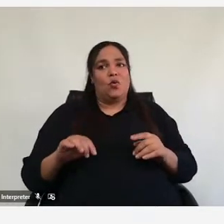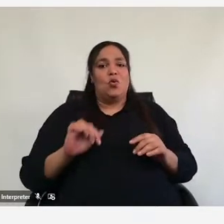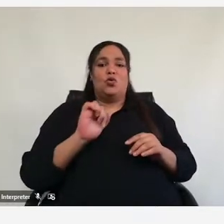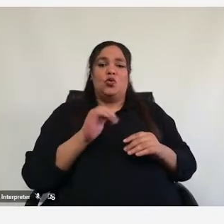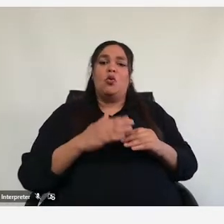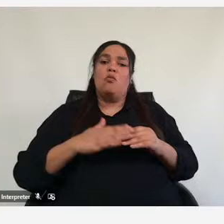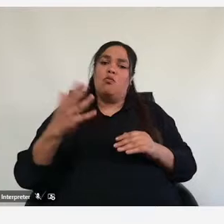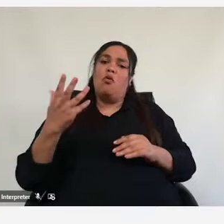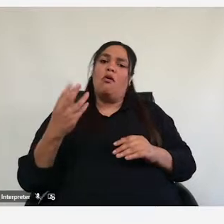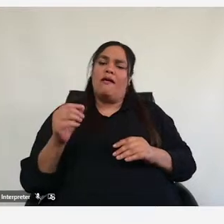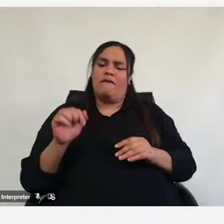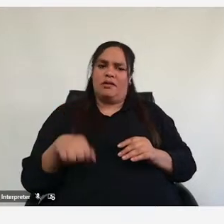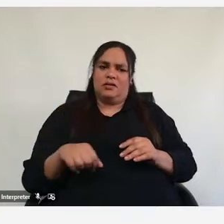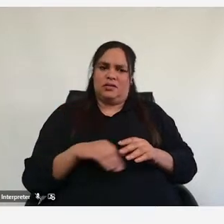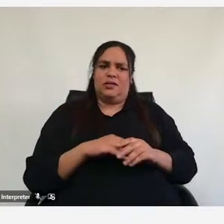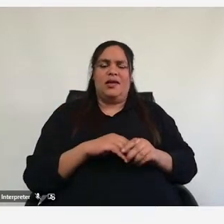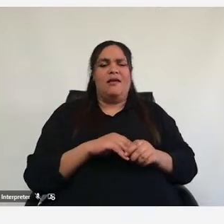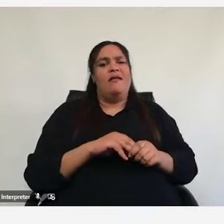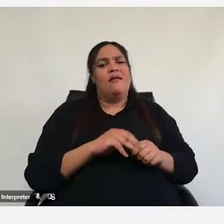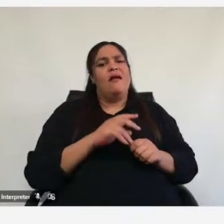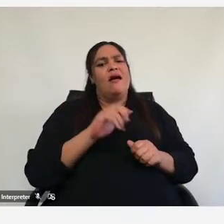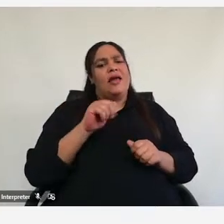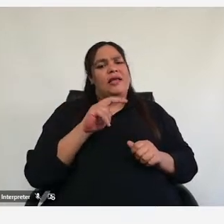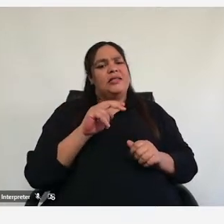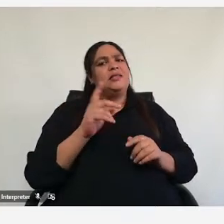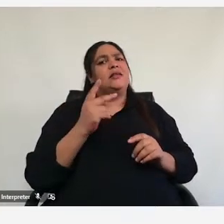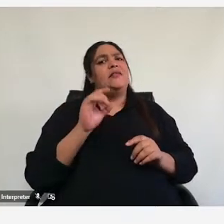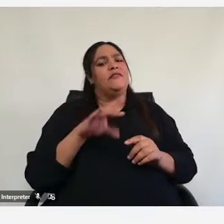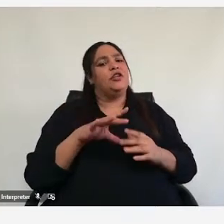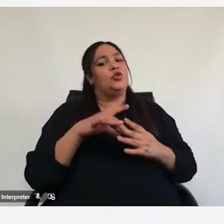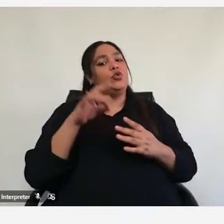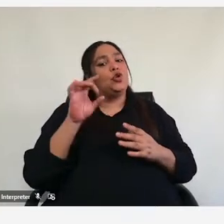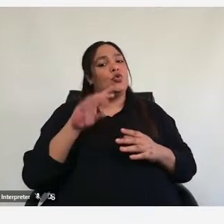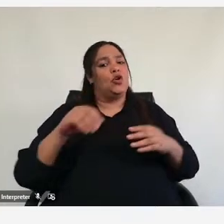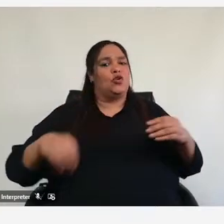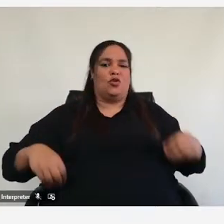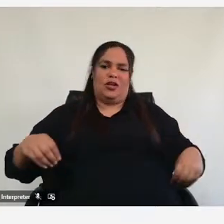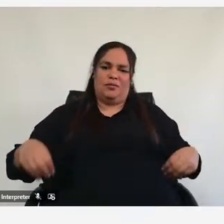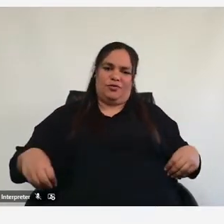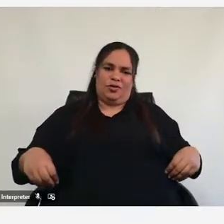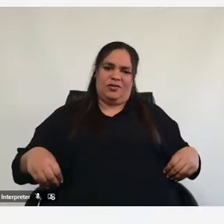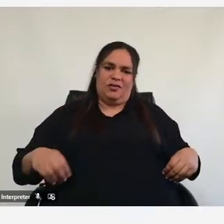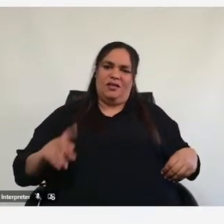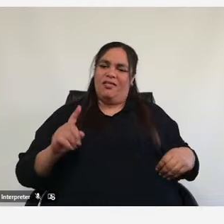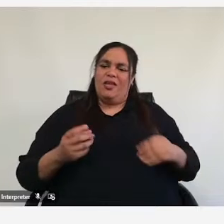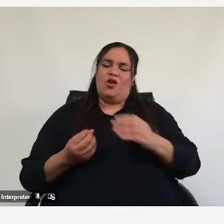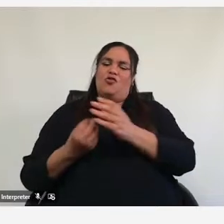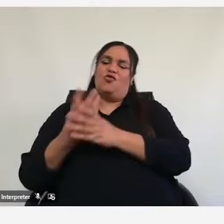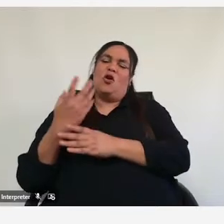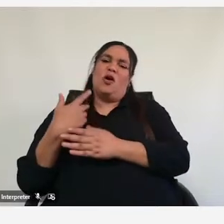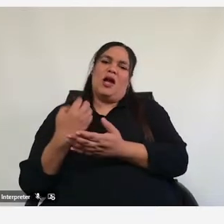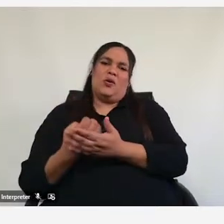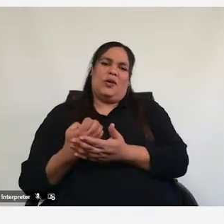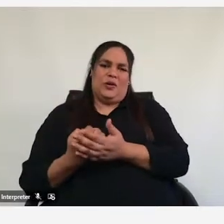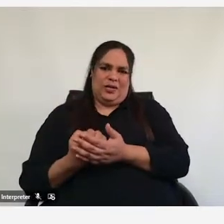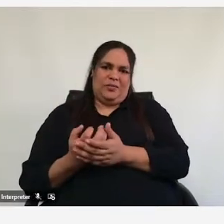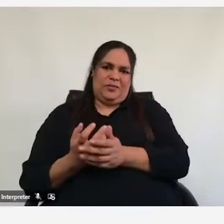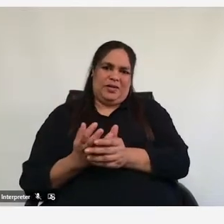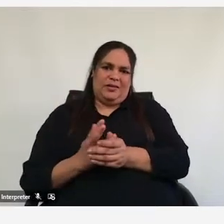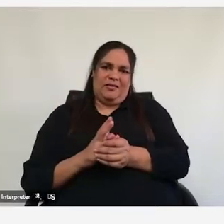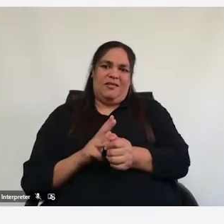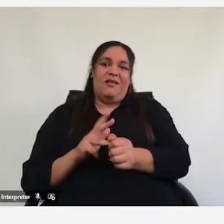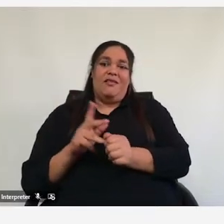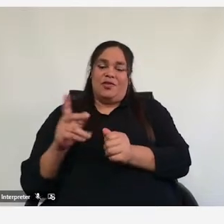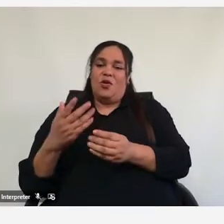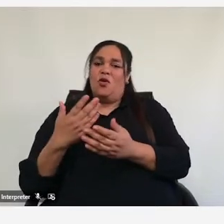more. The ANC also chose corruption over growing our economy. There can